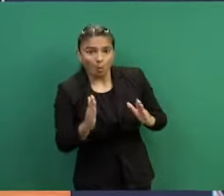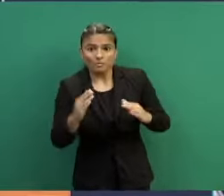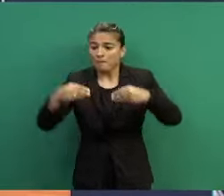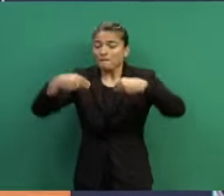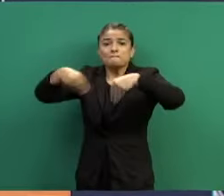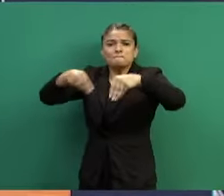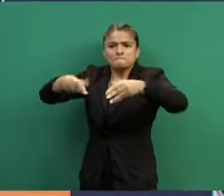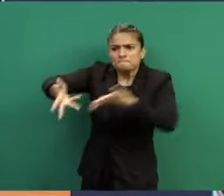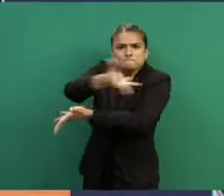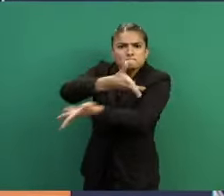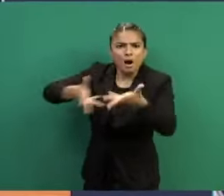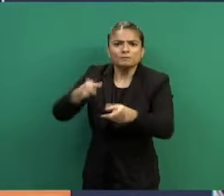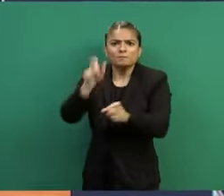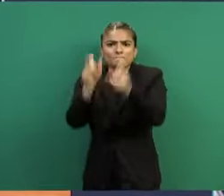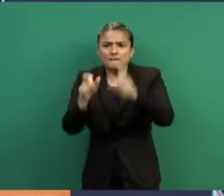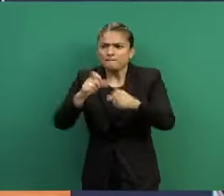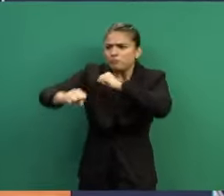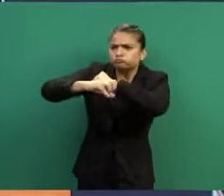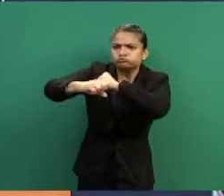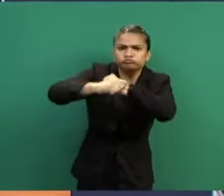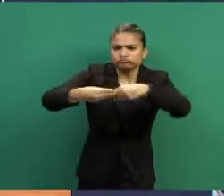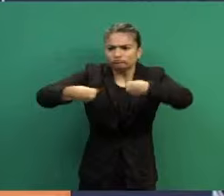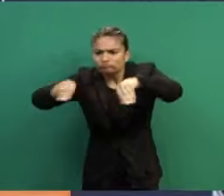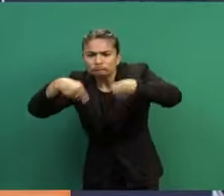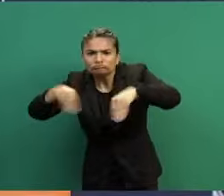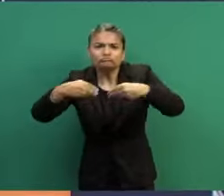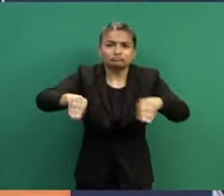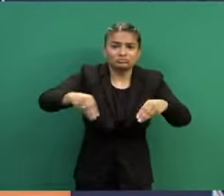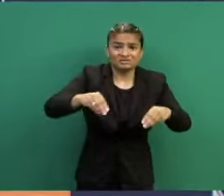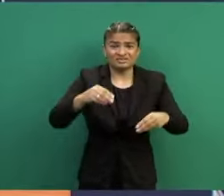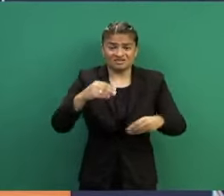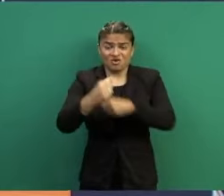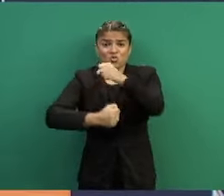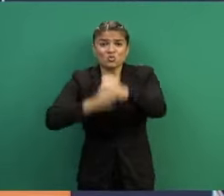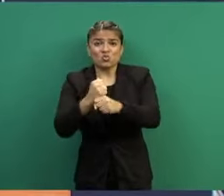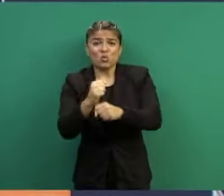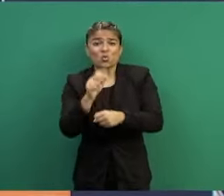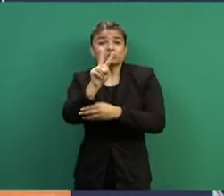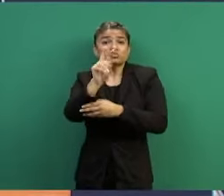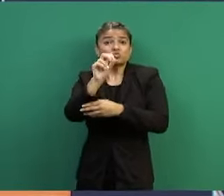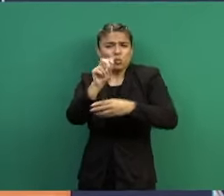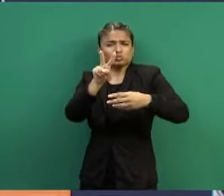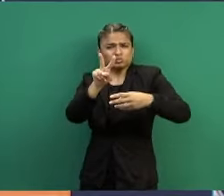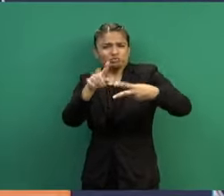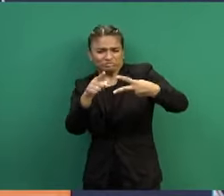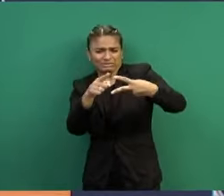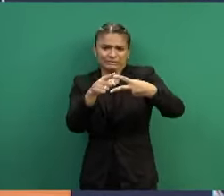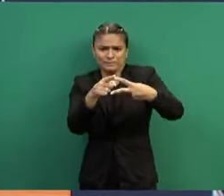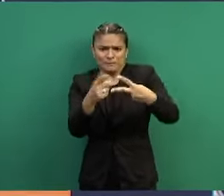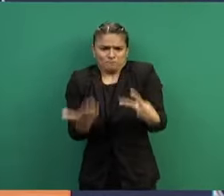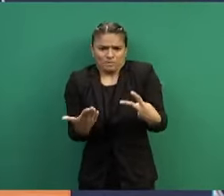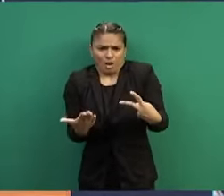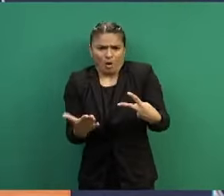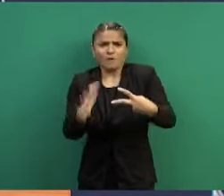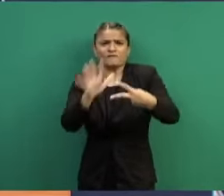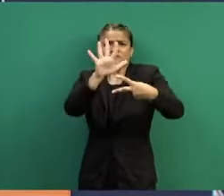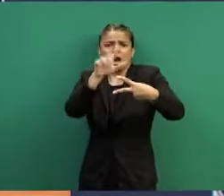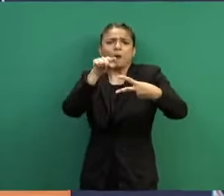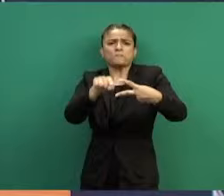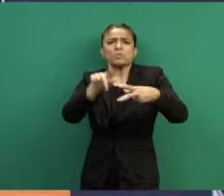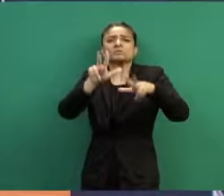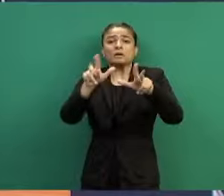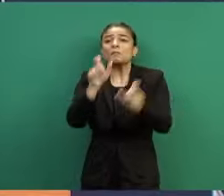markets, businesses, and households. Market-based expectations for inflation in 2023